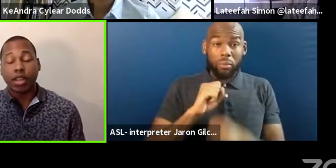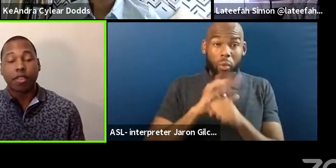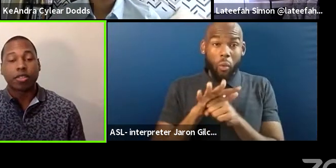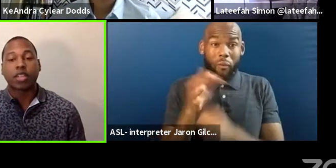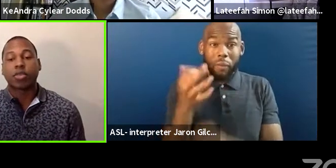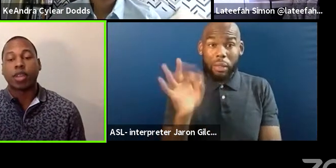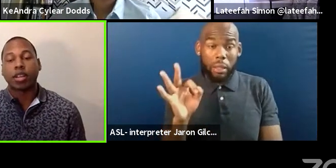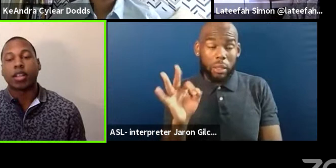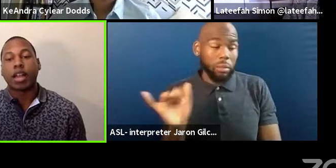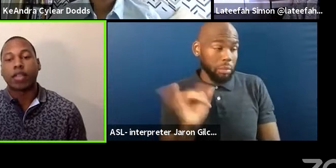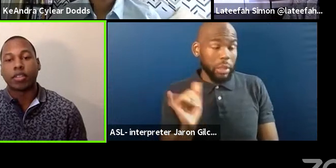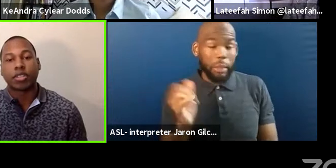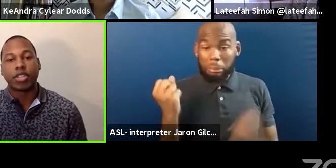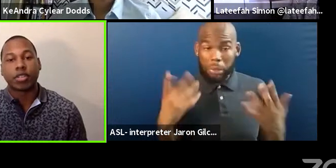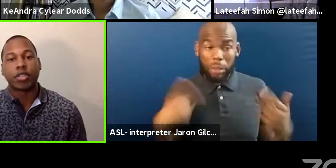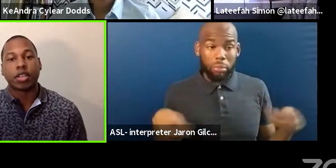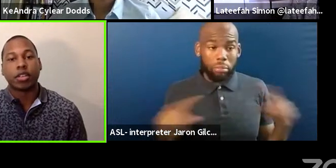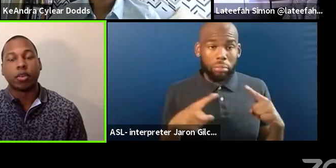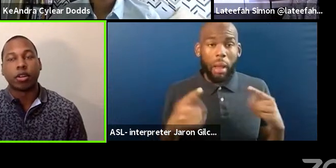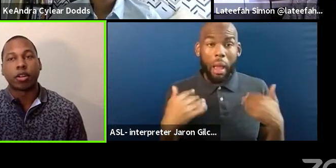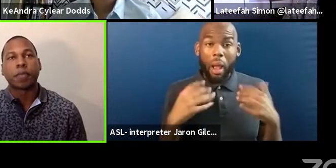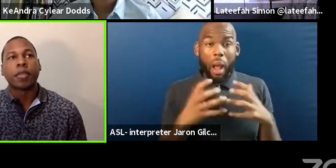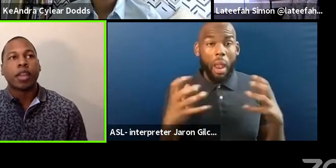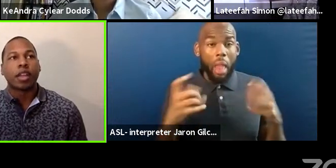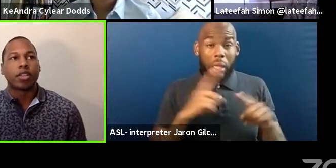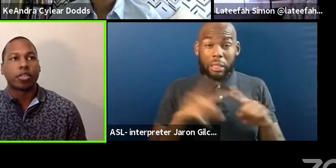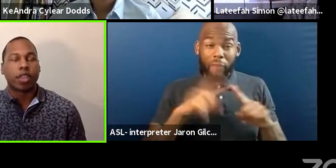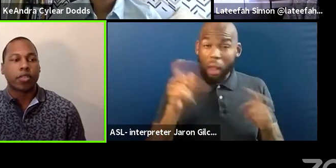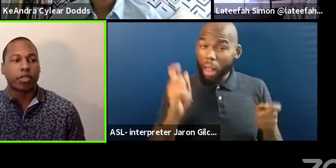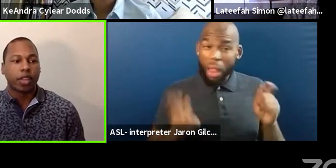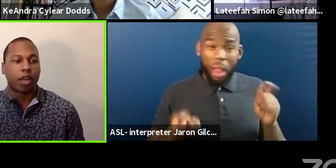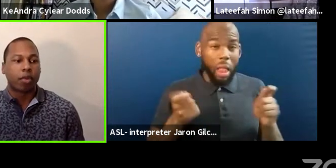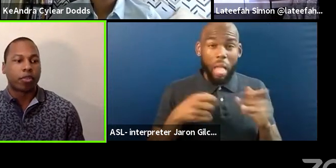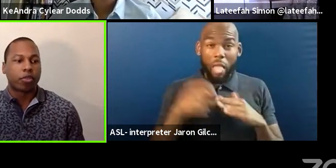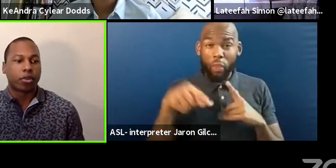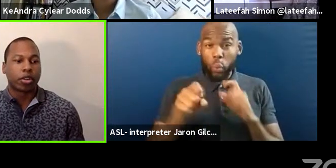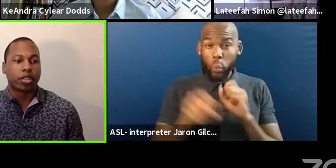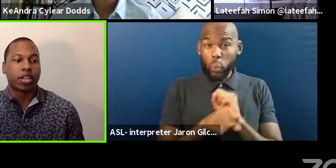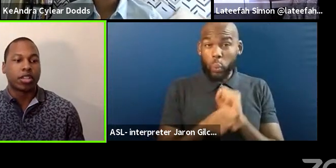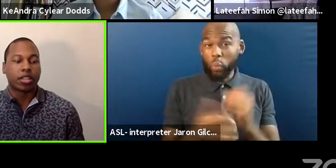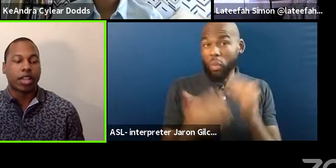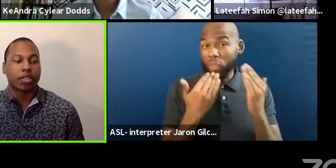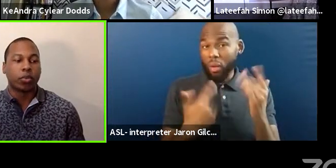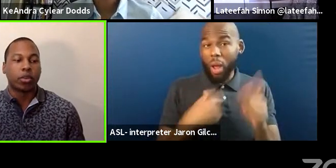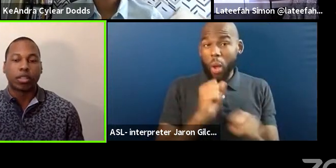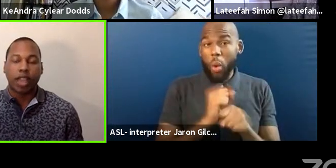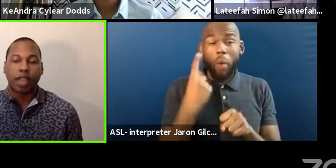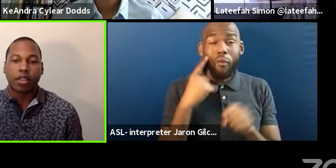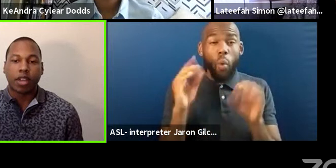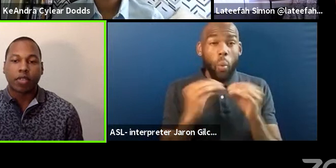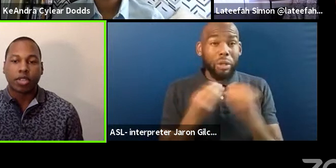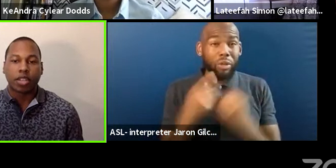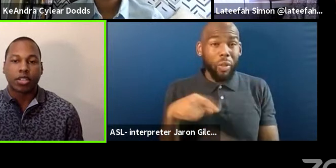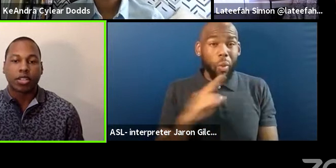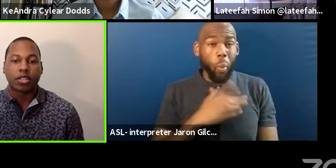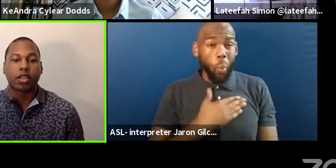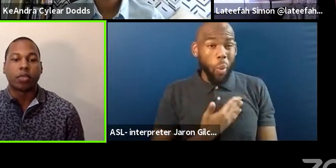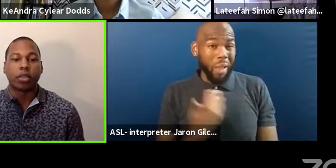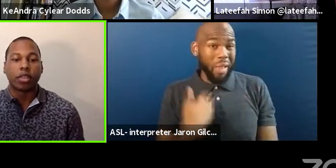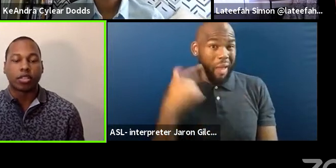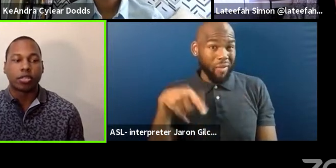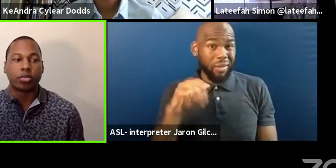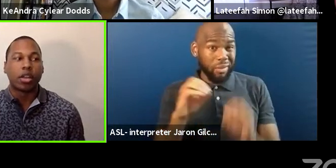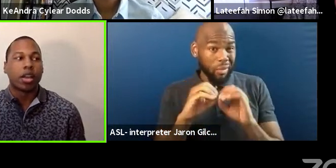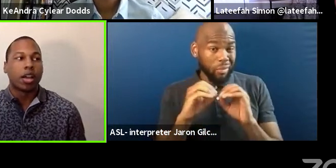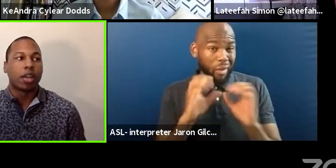like many others, has created a lot of different shifts in the work. And so thankfully, I work for an organization that's willing to have the conversations, that